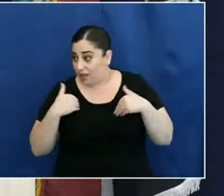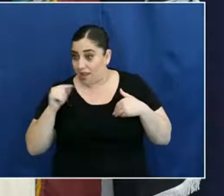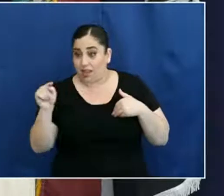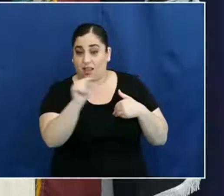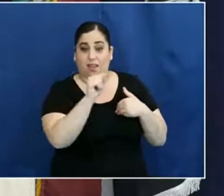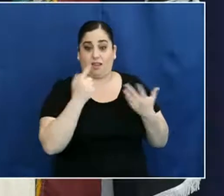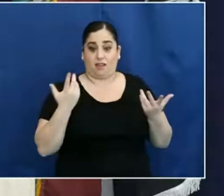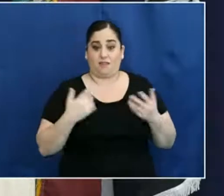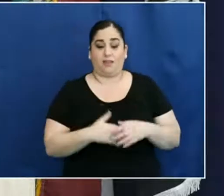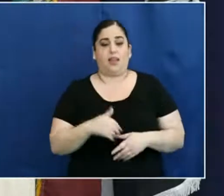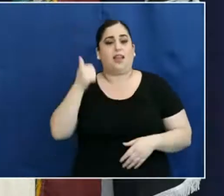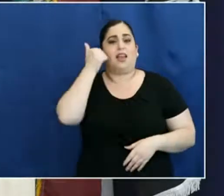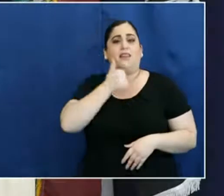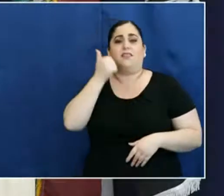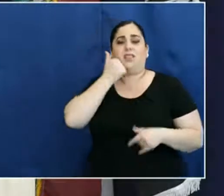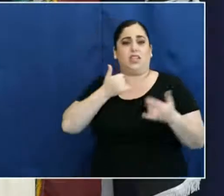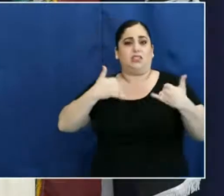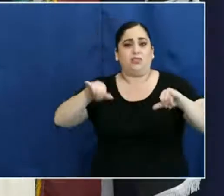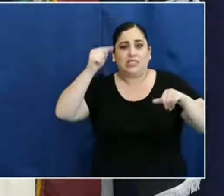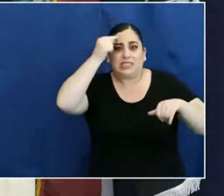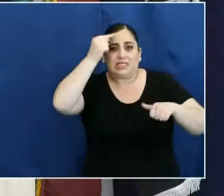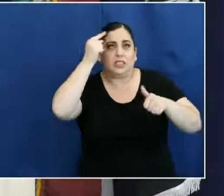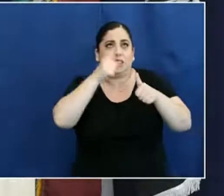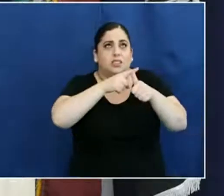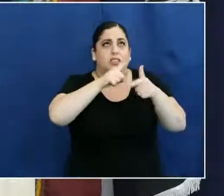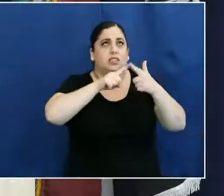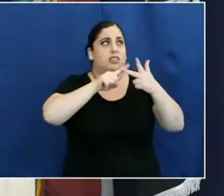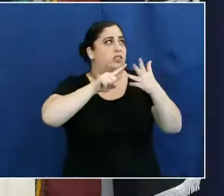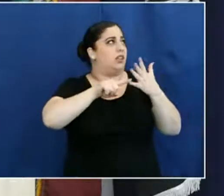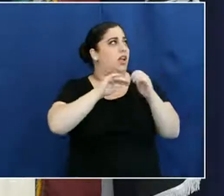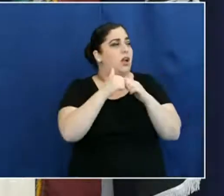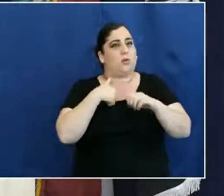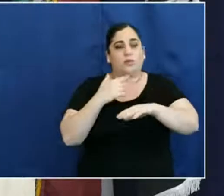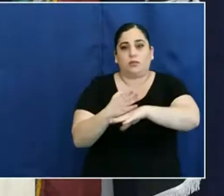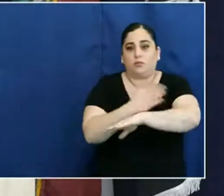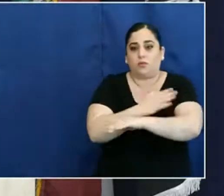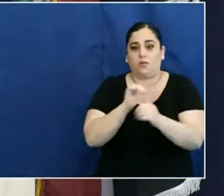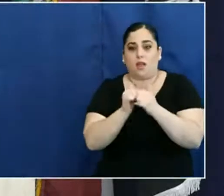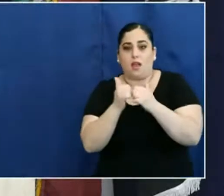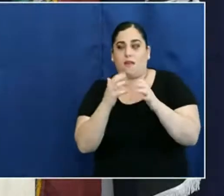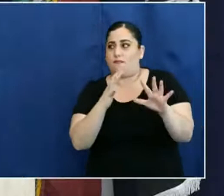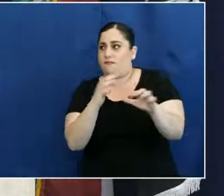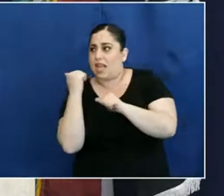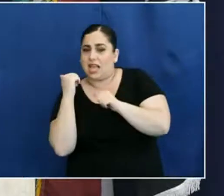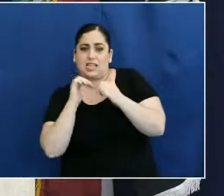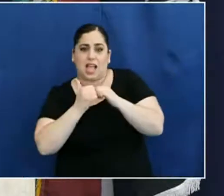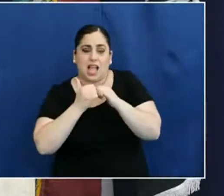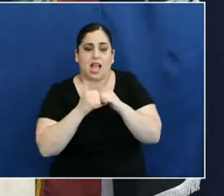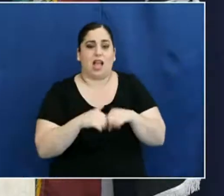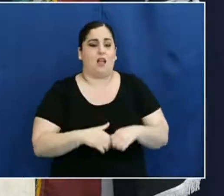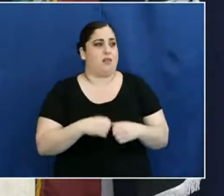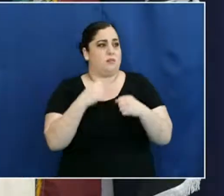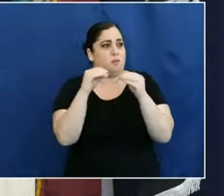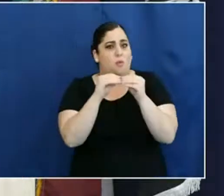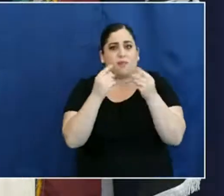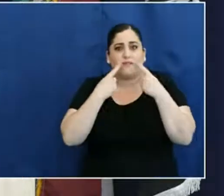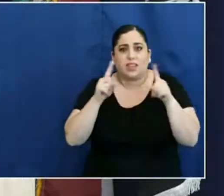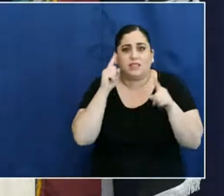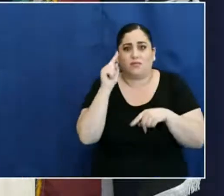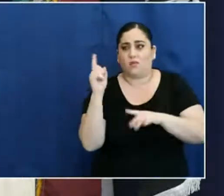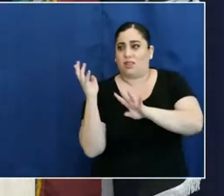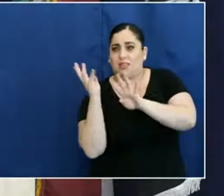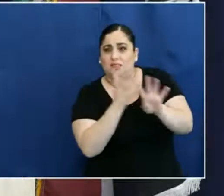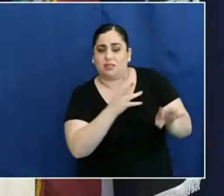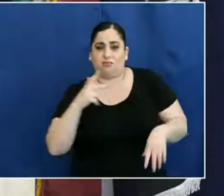what more could we do and how could we do it faster and how could we make it easier. And I think as we go through this, every day we're going to continue to look for ways to refine the